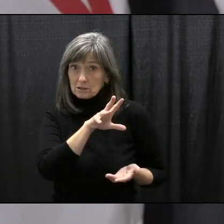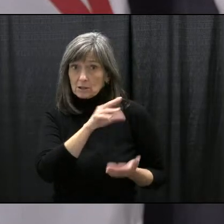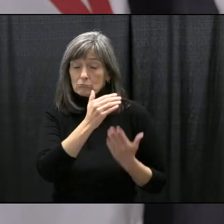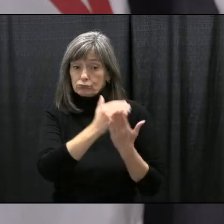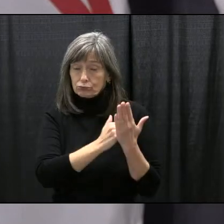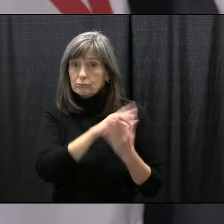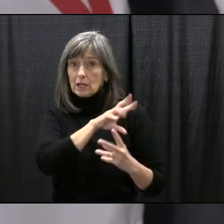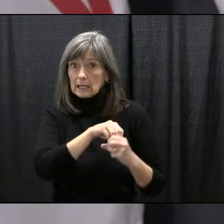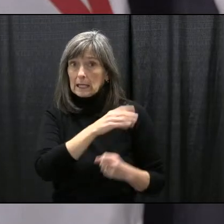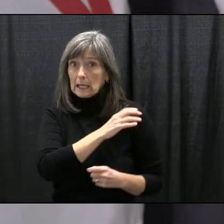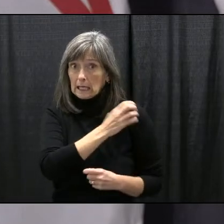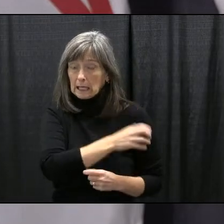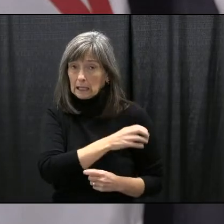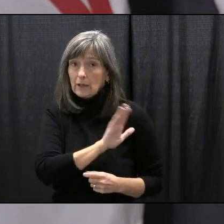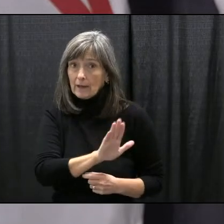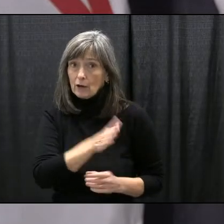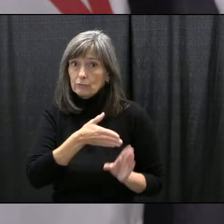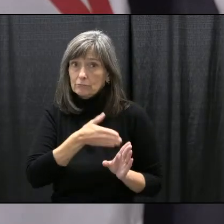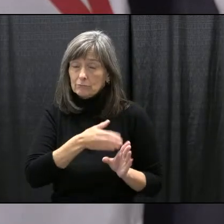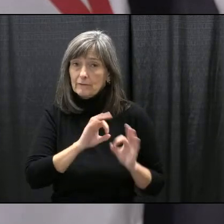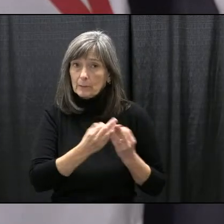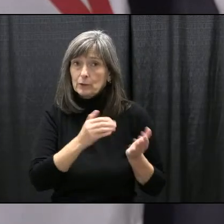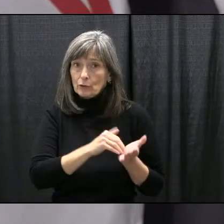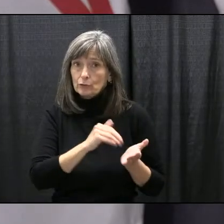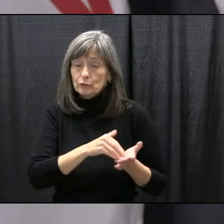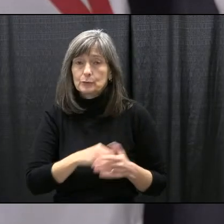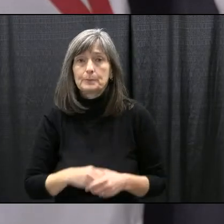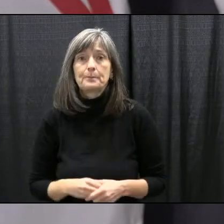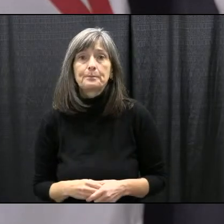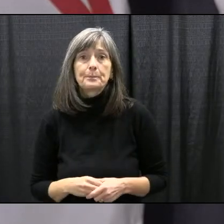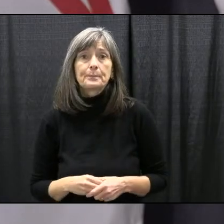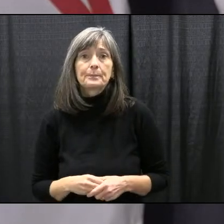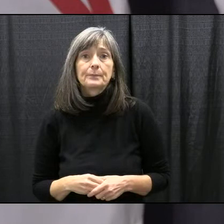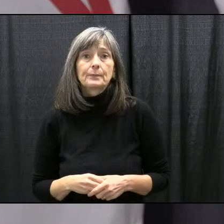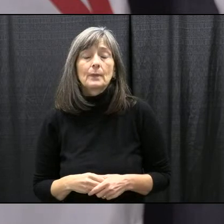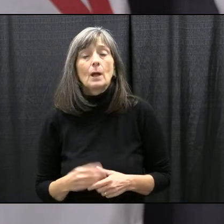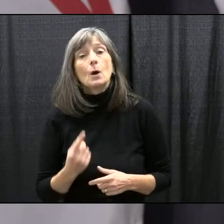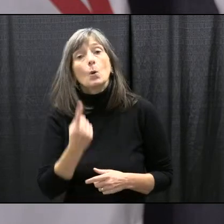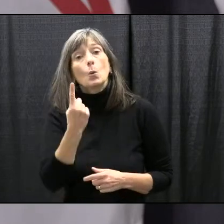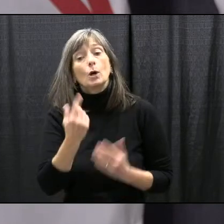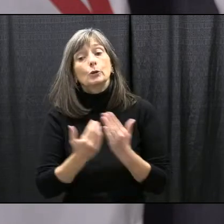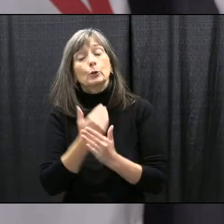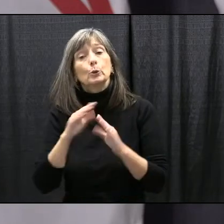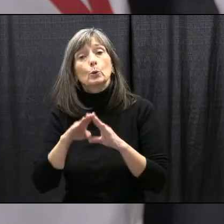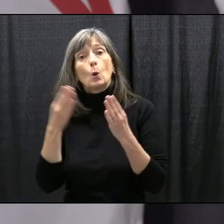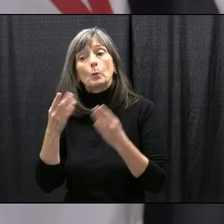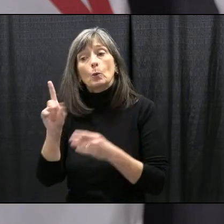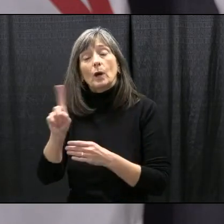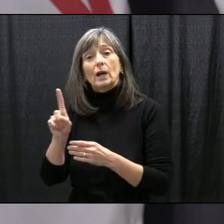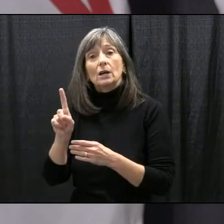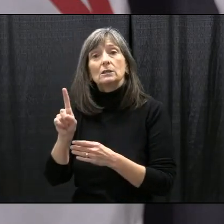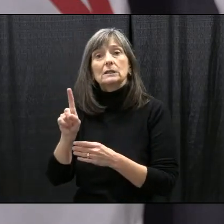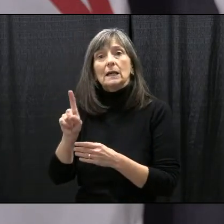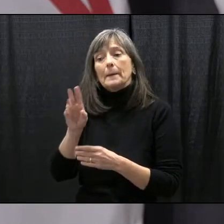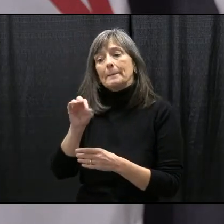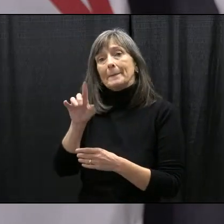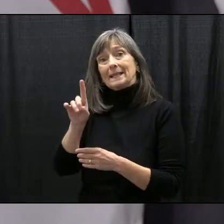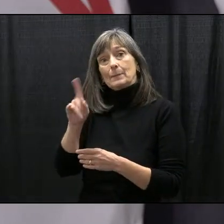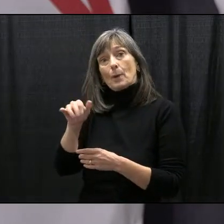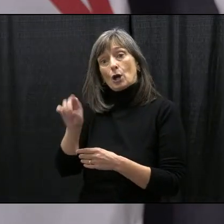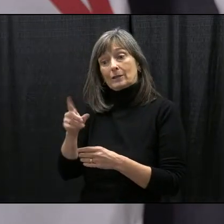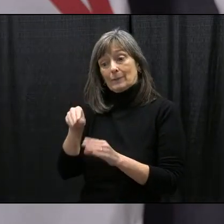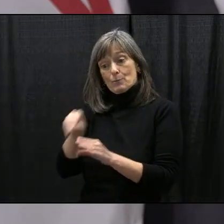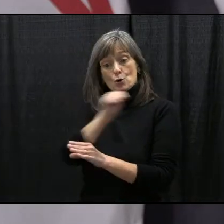this clinic as their health home. 1 new clinic will be opened in the vacated Mundy Pond